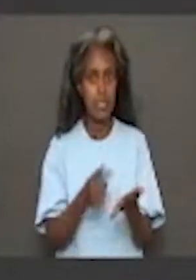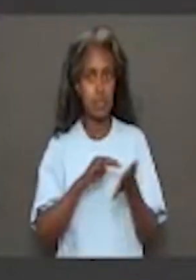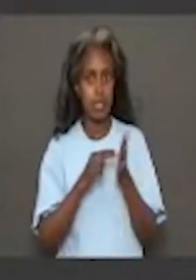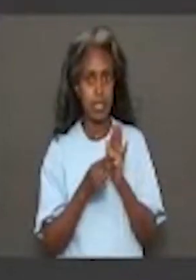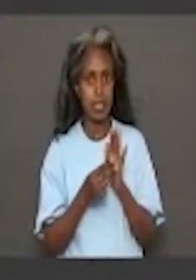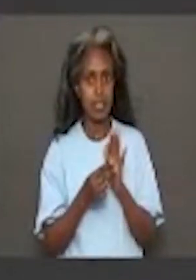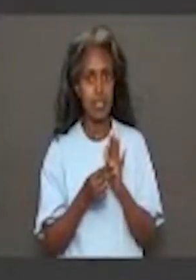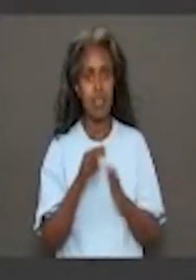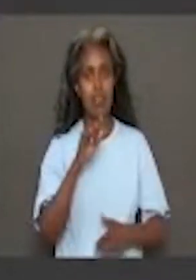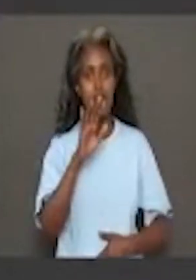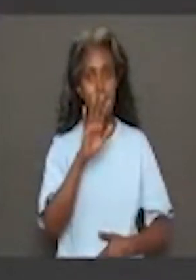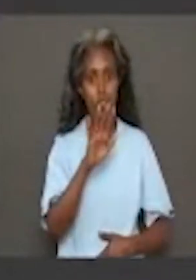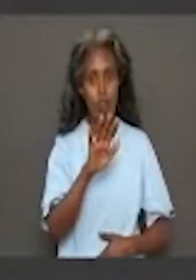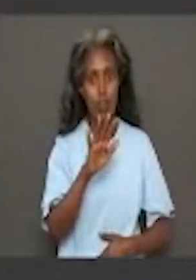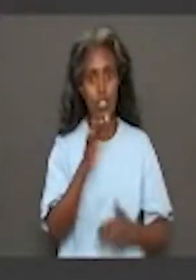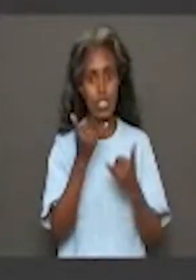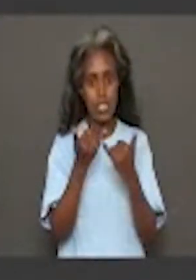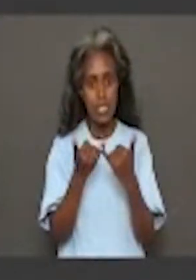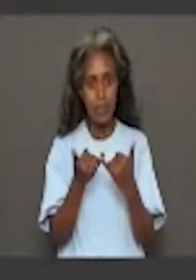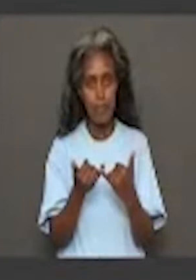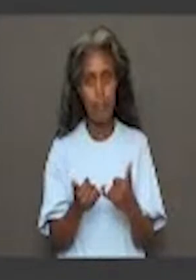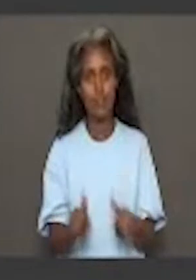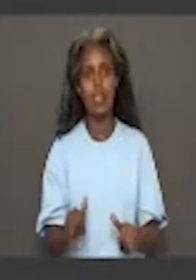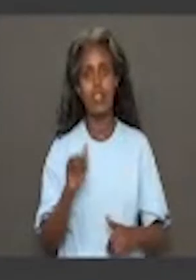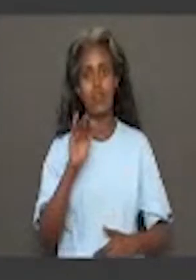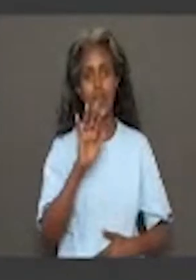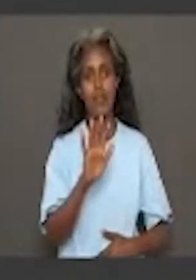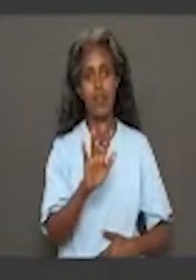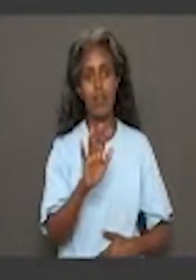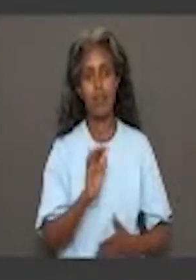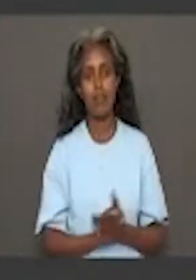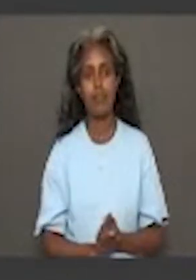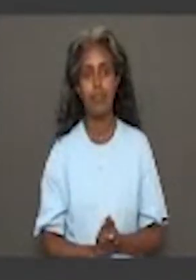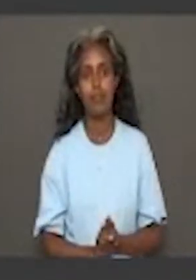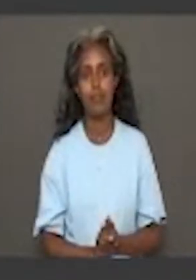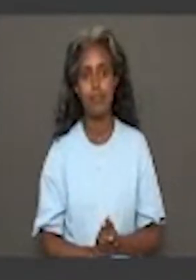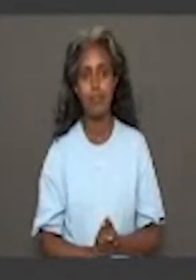This means 4 divided by 5.